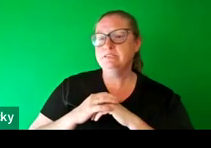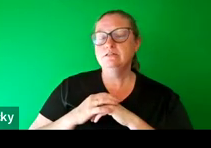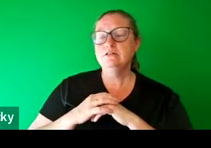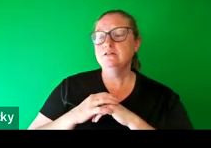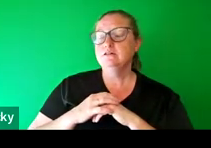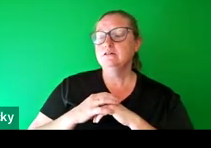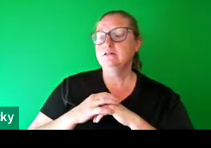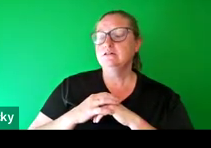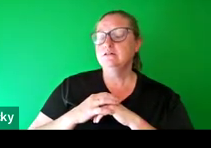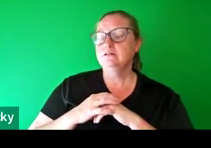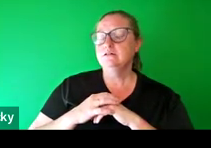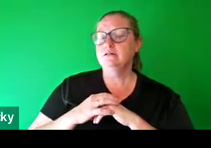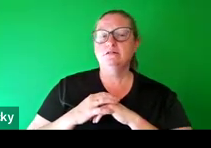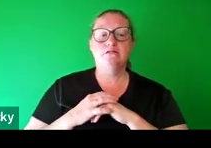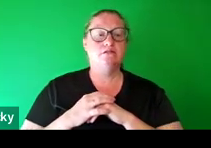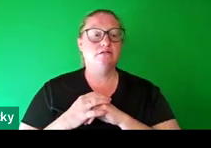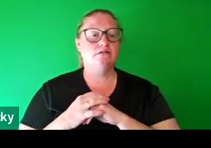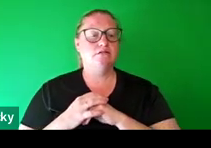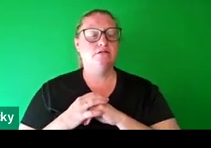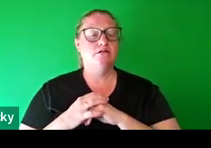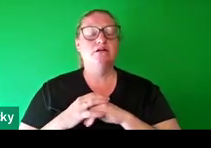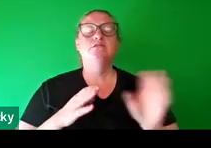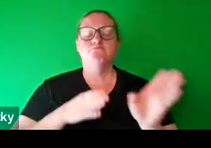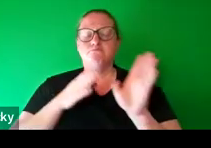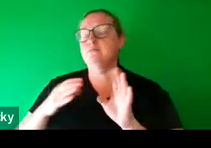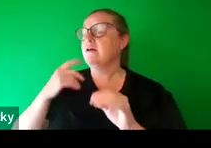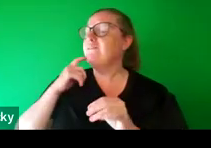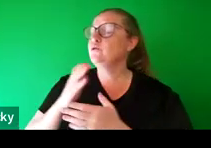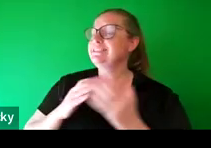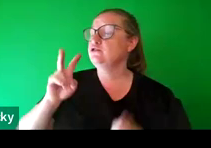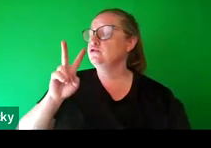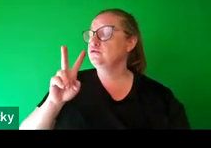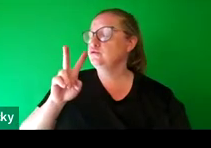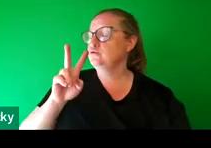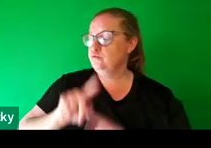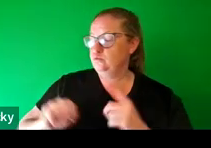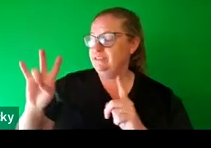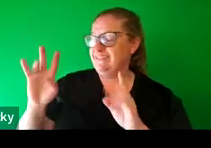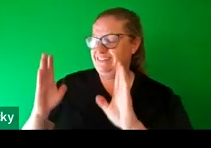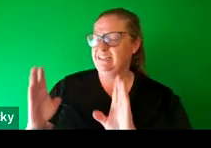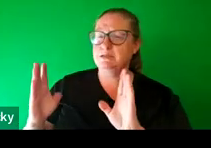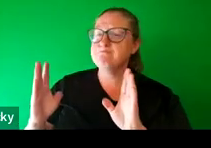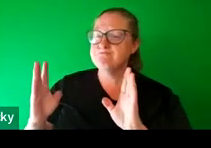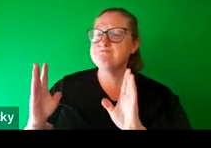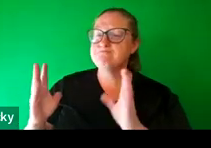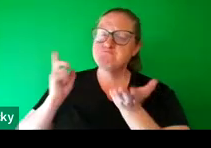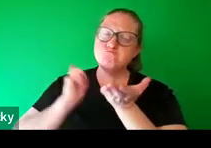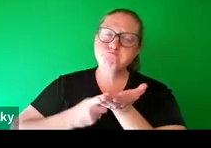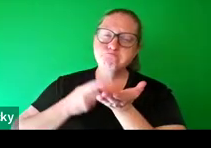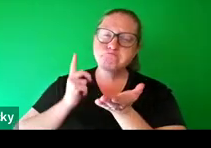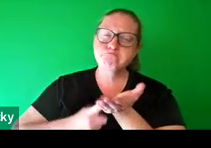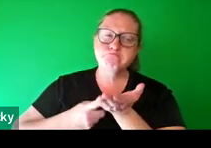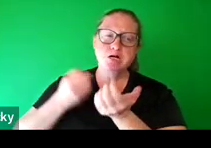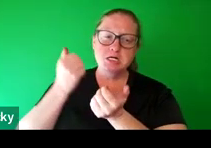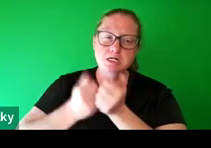Dr. Hontoon, also for sections 2 through 7, let's spend, you know, a couple minutes for each section for you